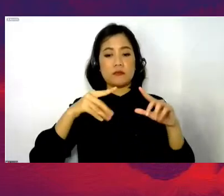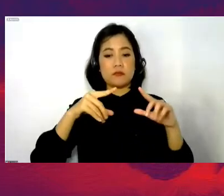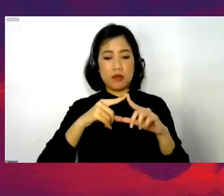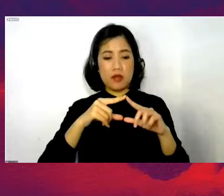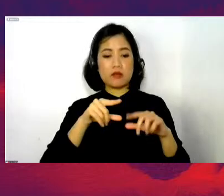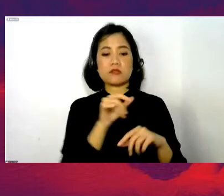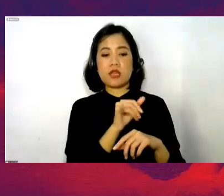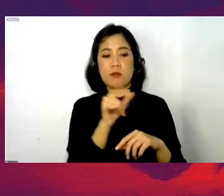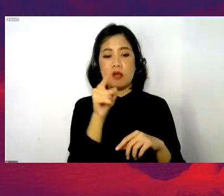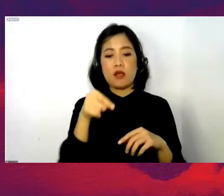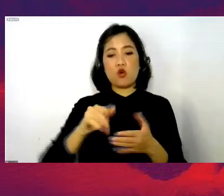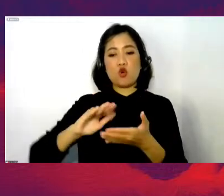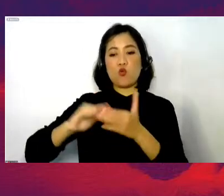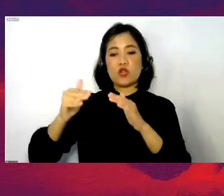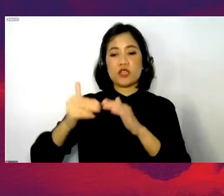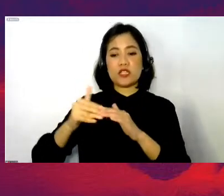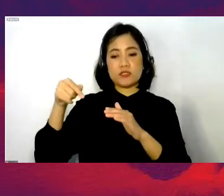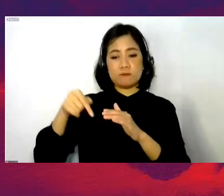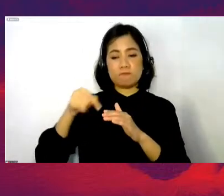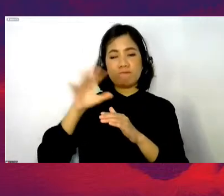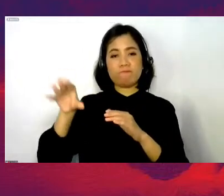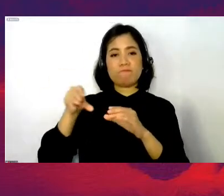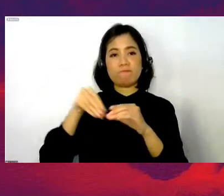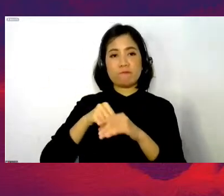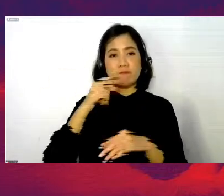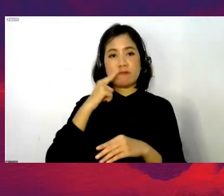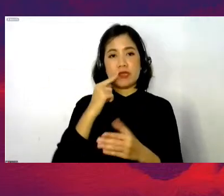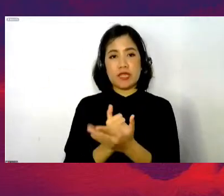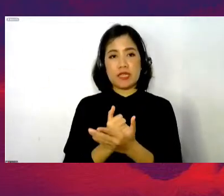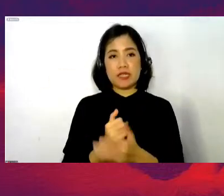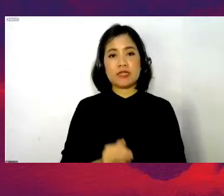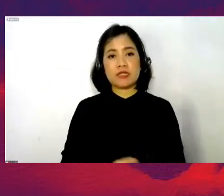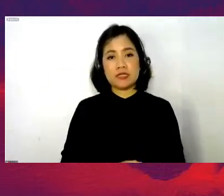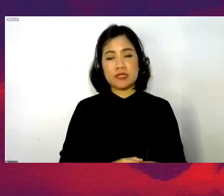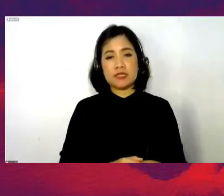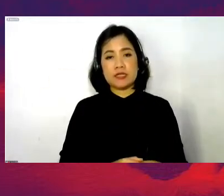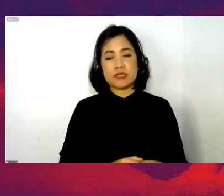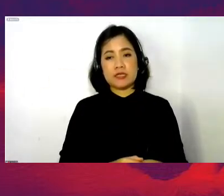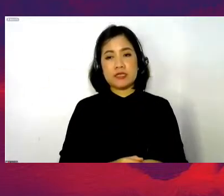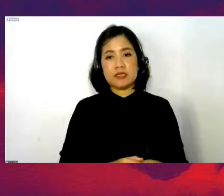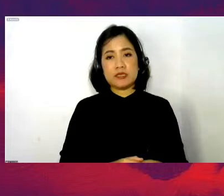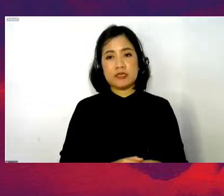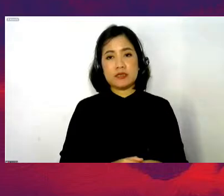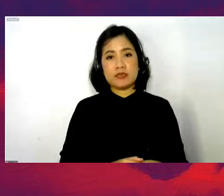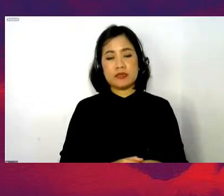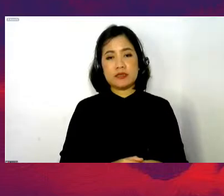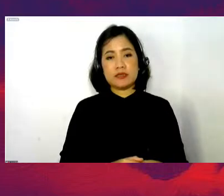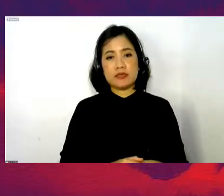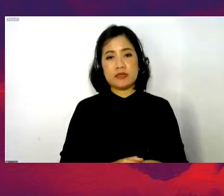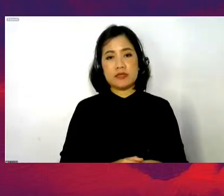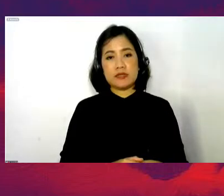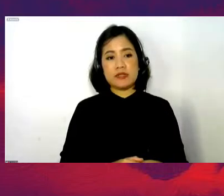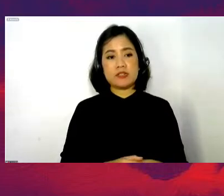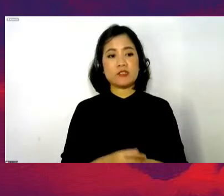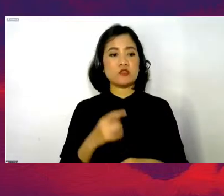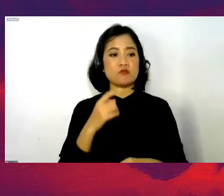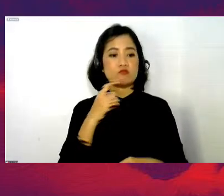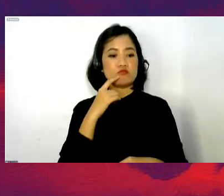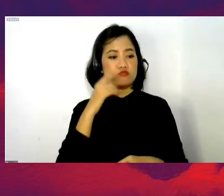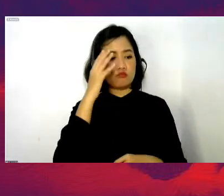and everything. And then the crisis hit the country, in '98, poverty doubled, again using headcount,